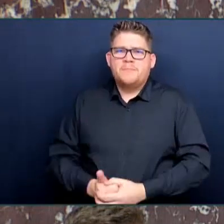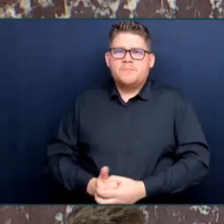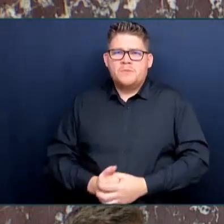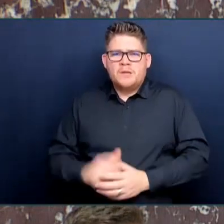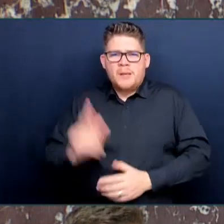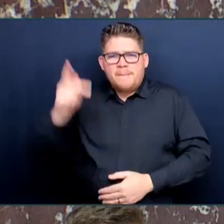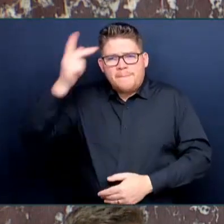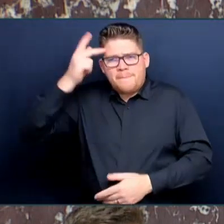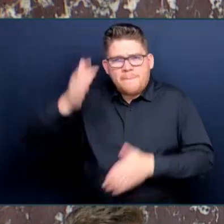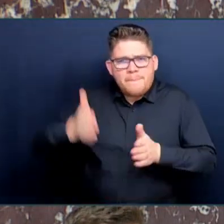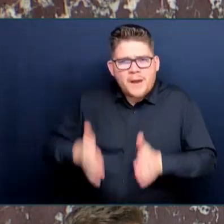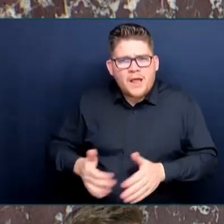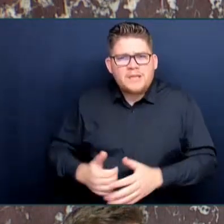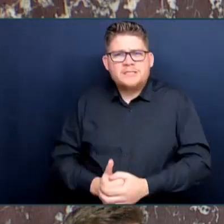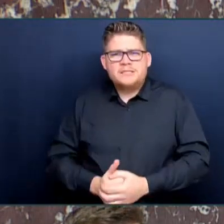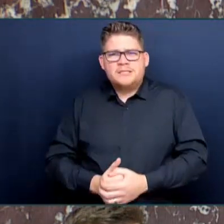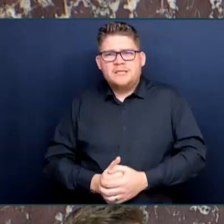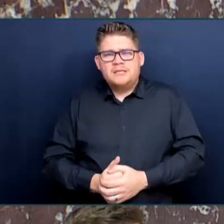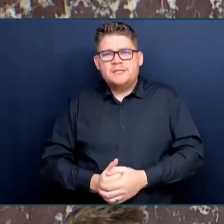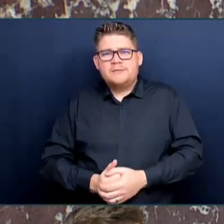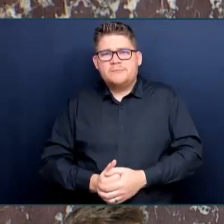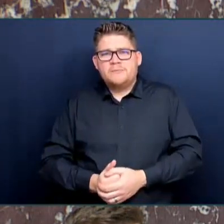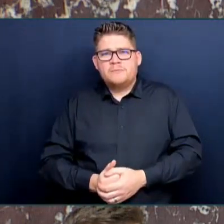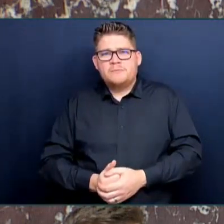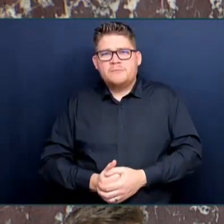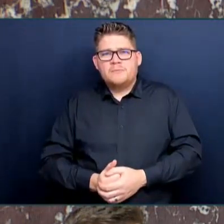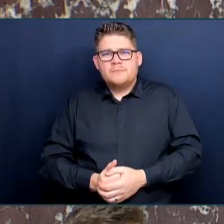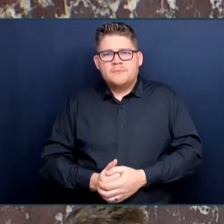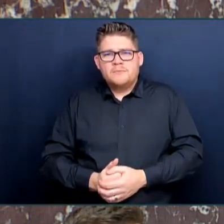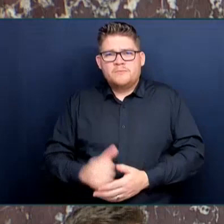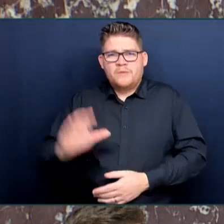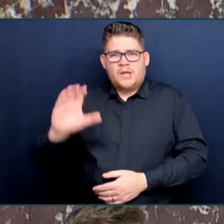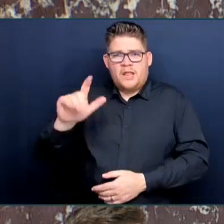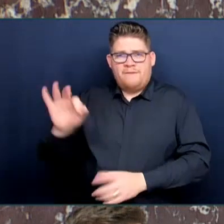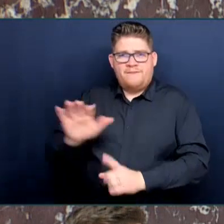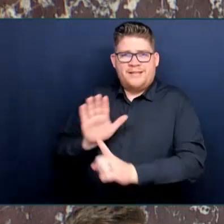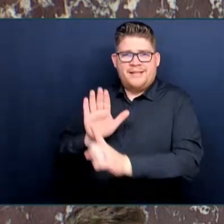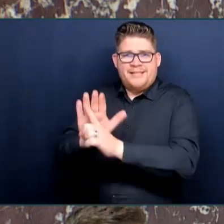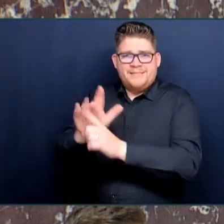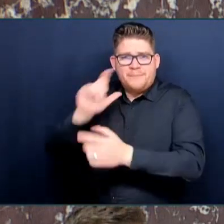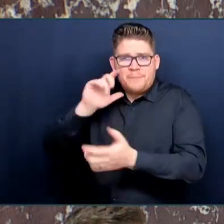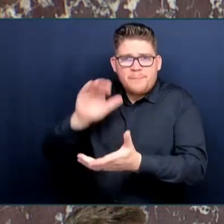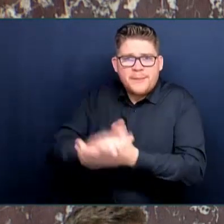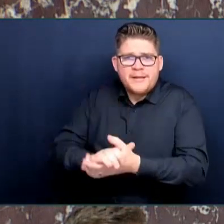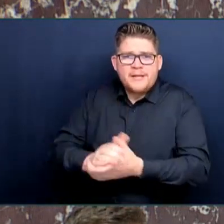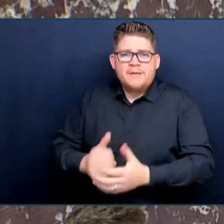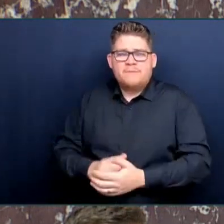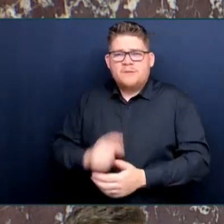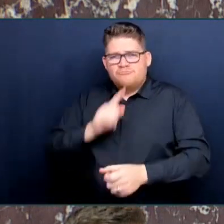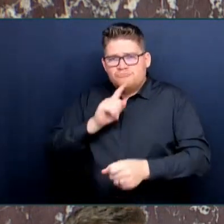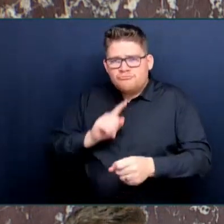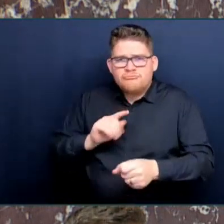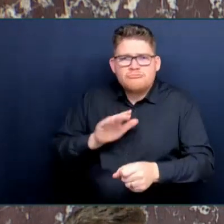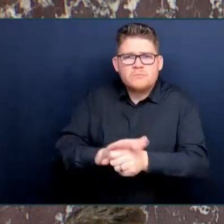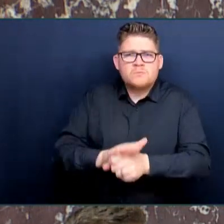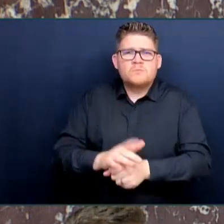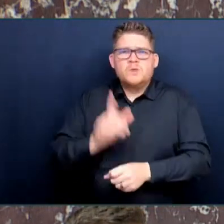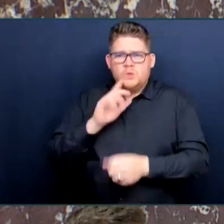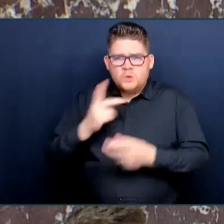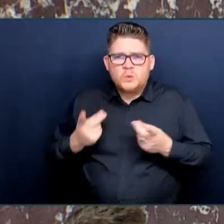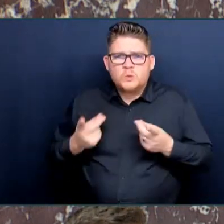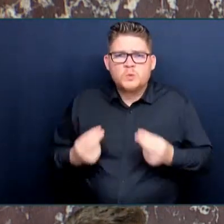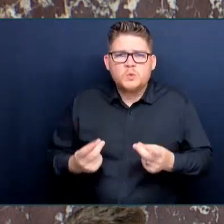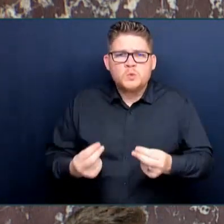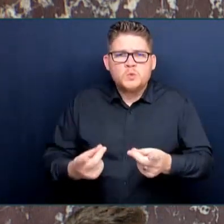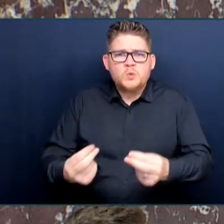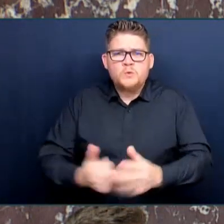that really stuck by the courage of his convictions. It didn't matter what your point of view was, as long as you could be sure that you had